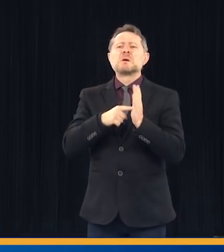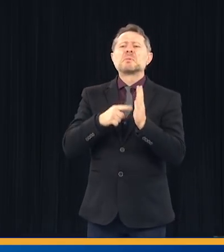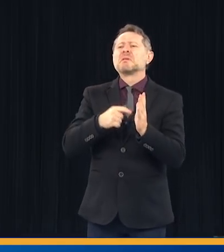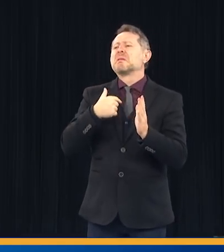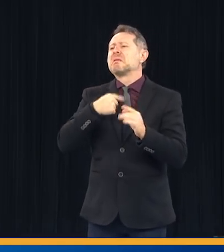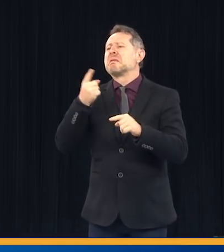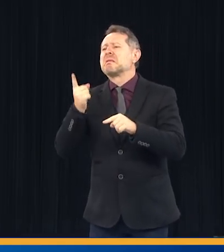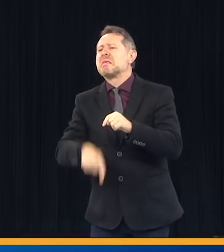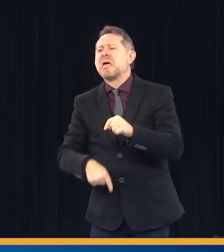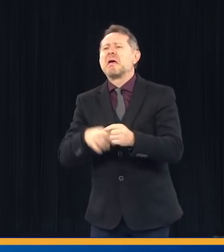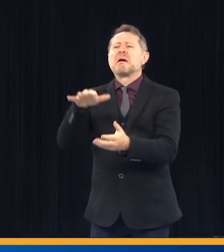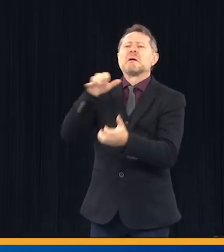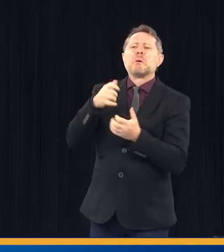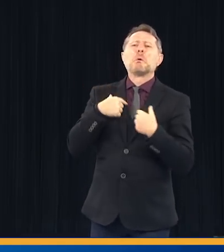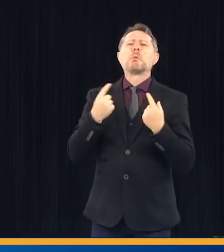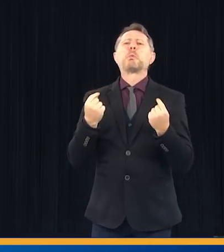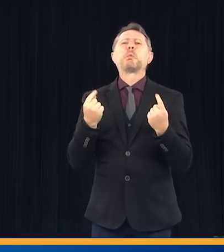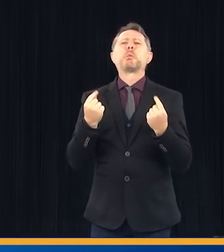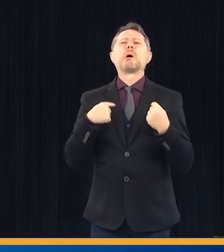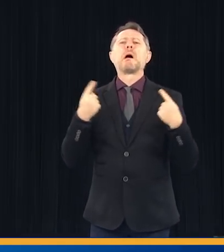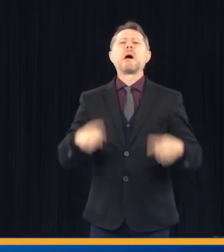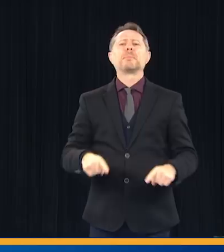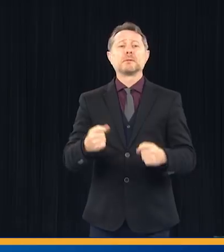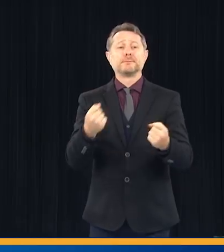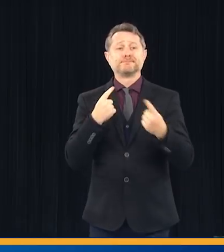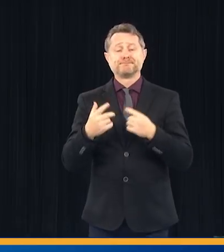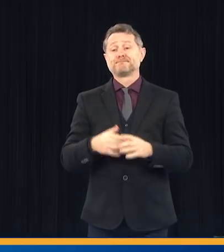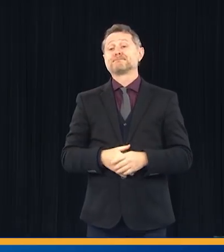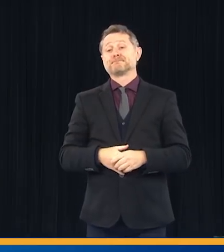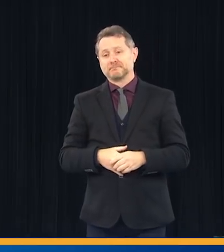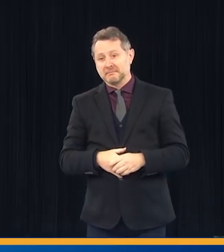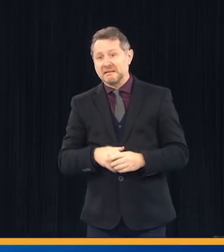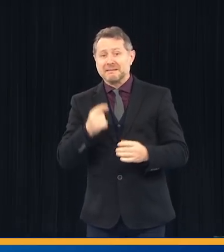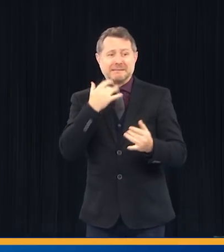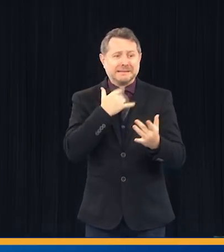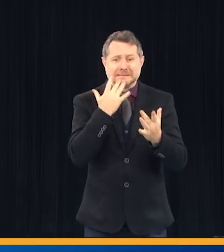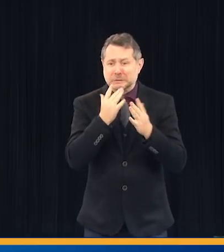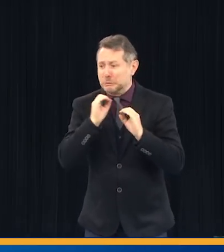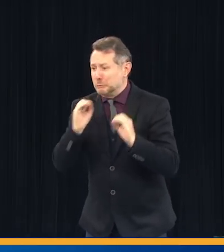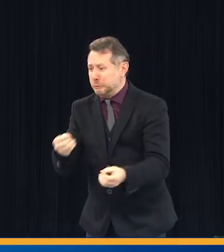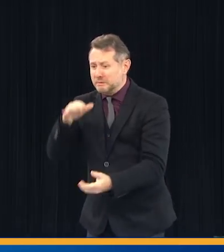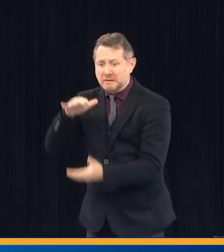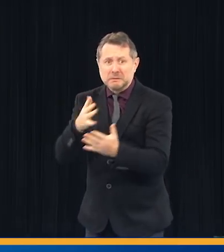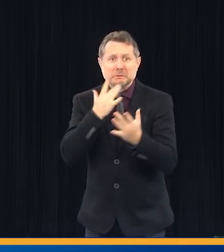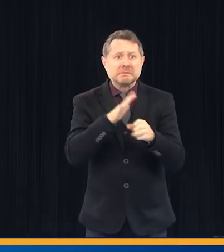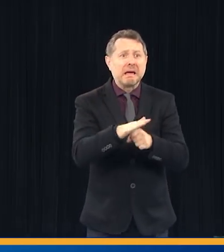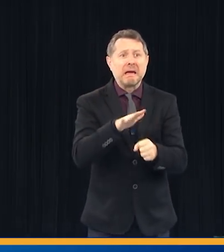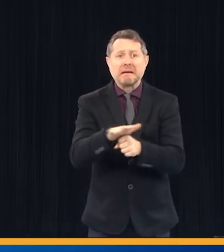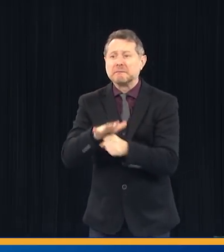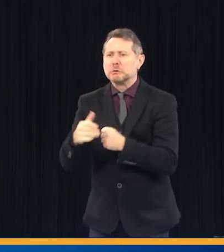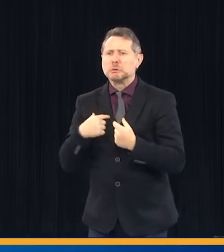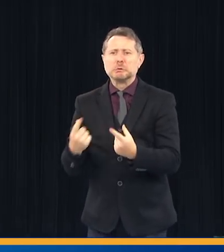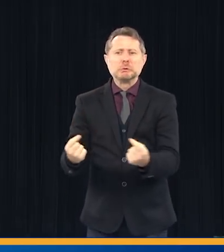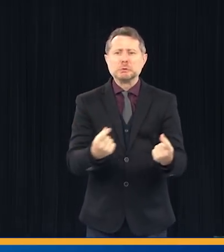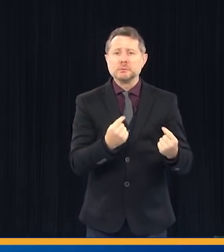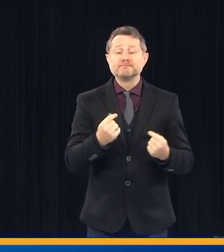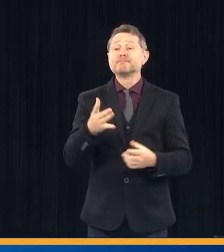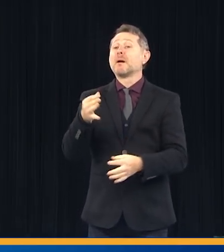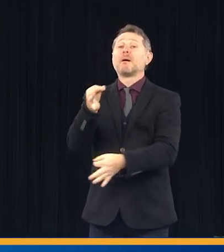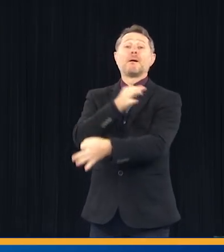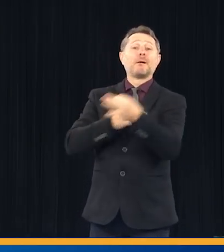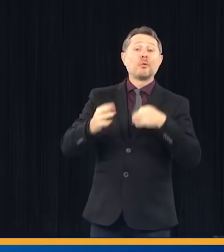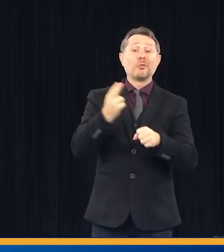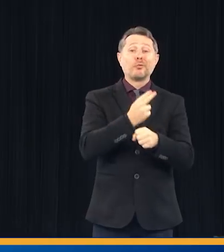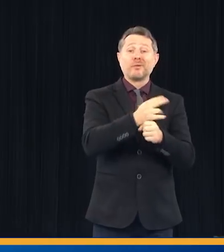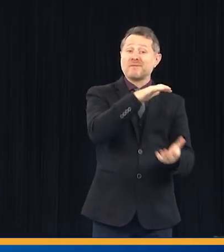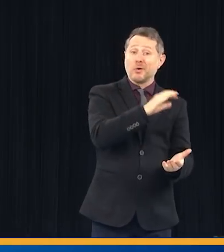ventilators? What do we do if we don't have enough ventilators? Then you use bag valve